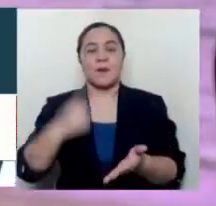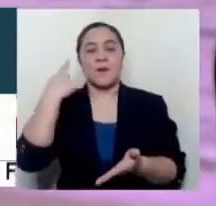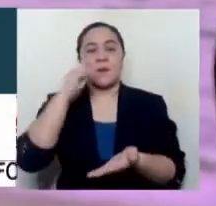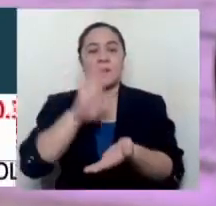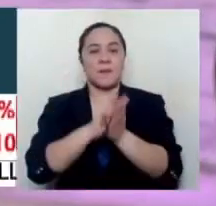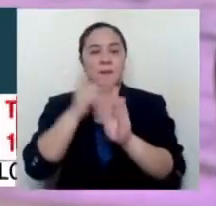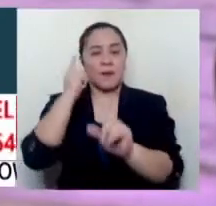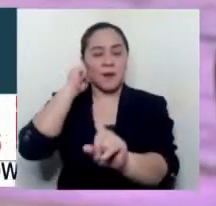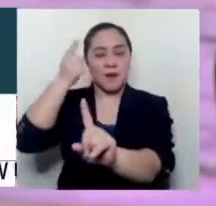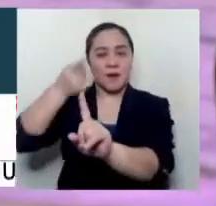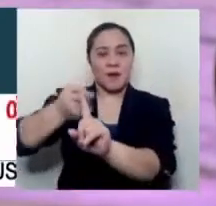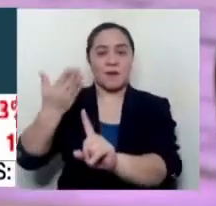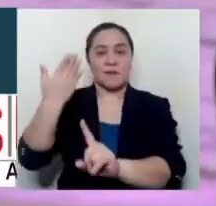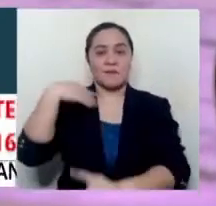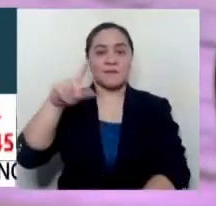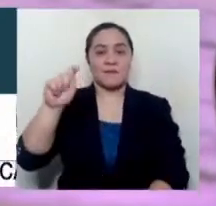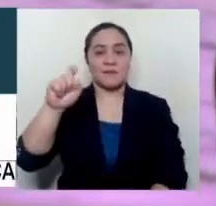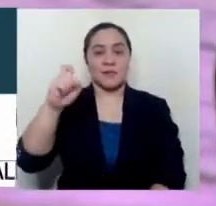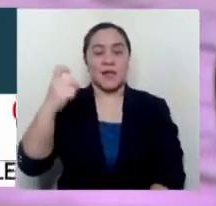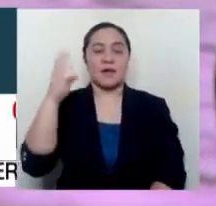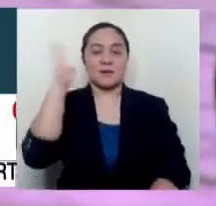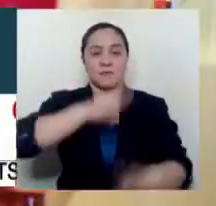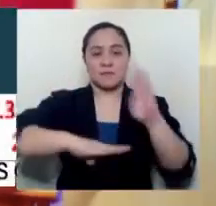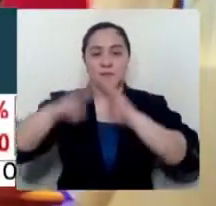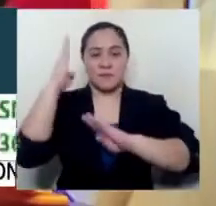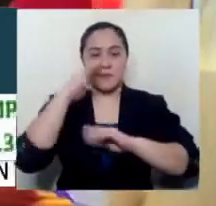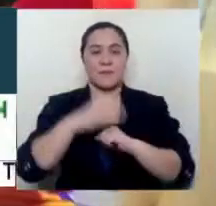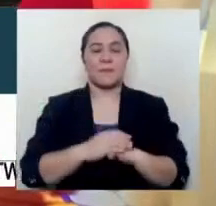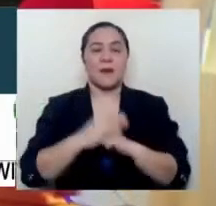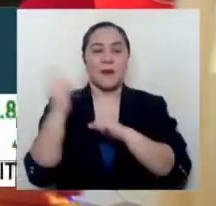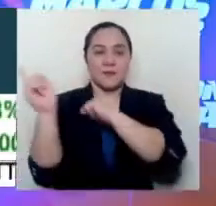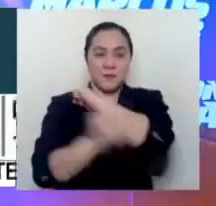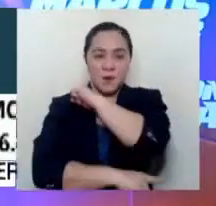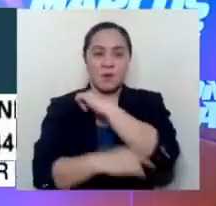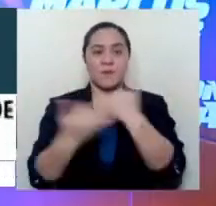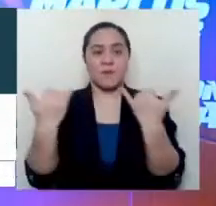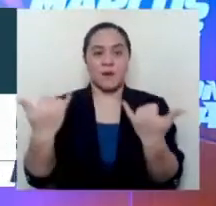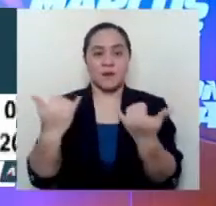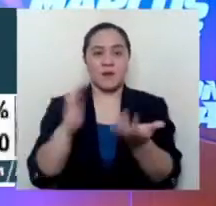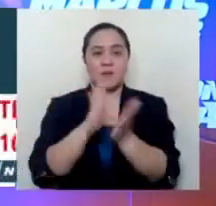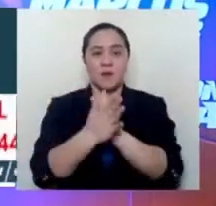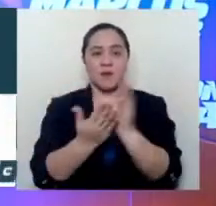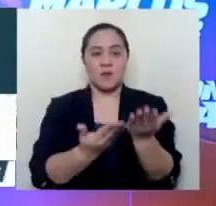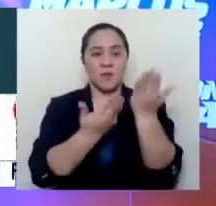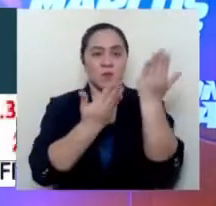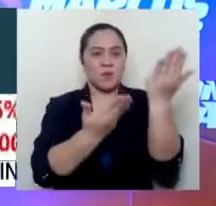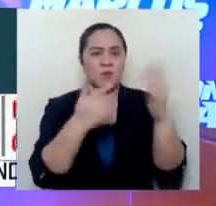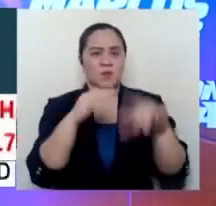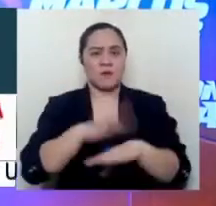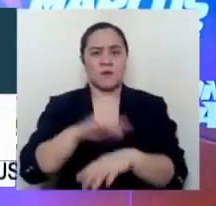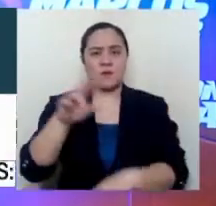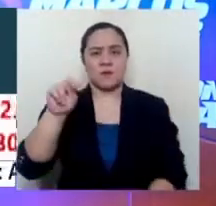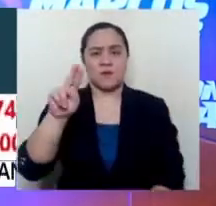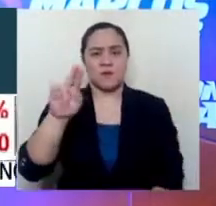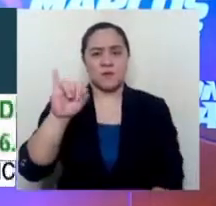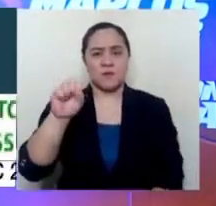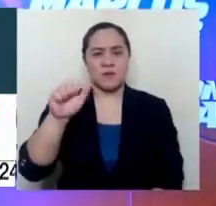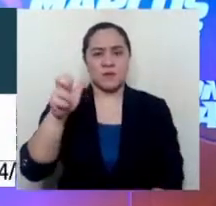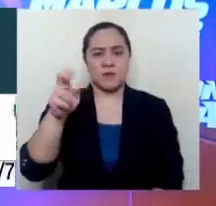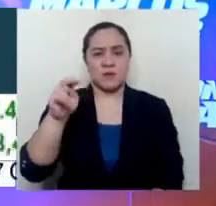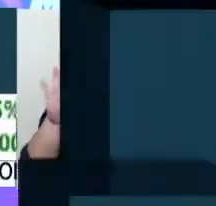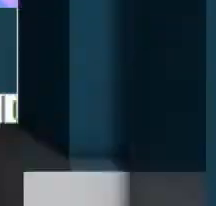on his previous tax conviction. The Marcos camp has brushed off the petition, describing it as a mere nuisance.